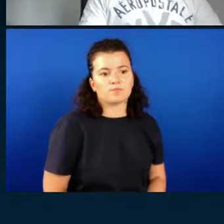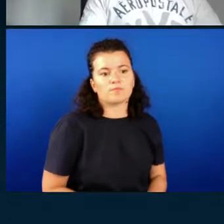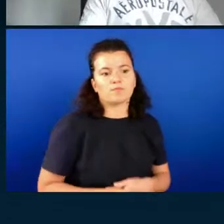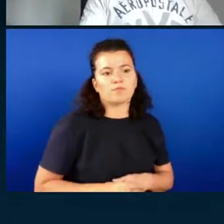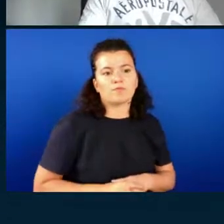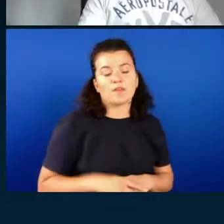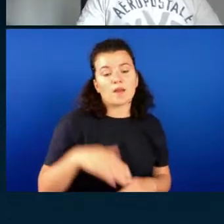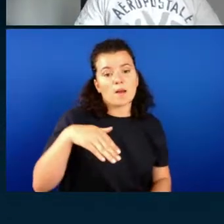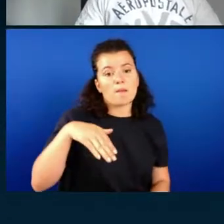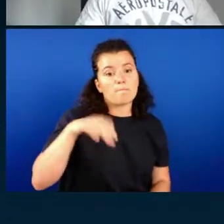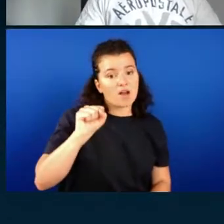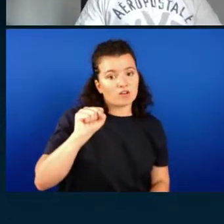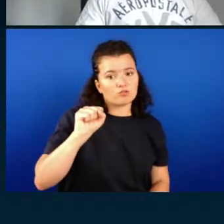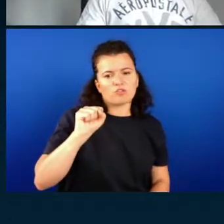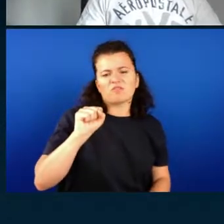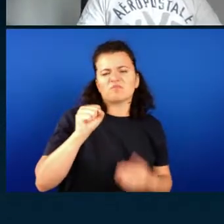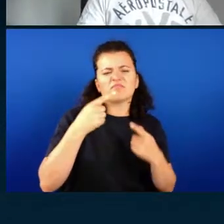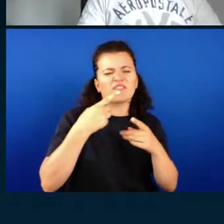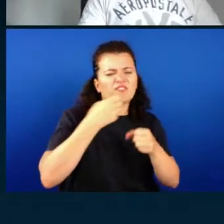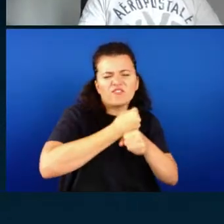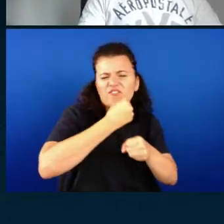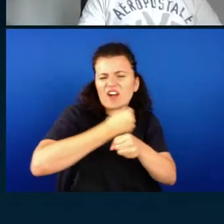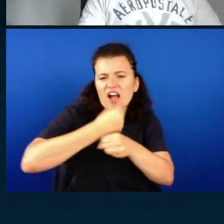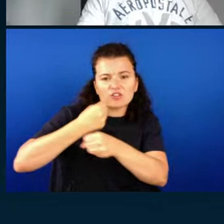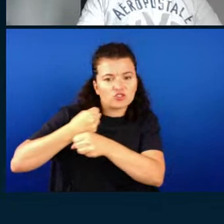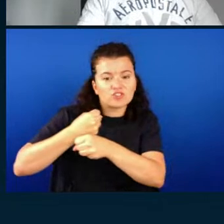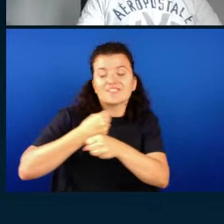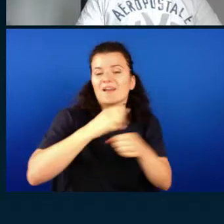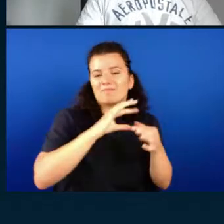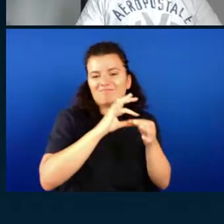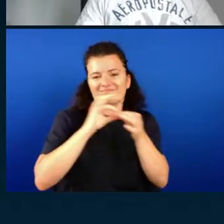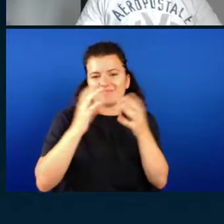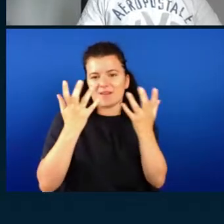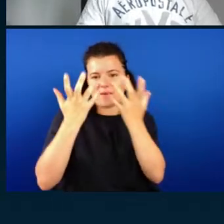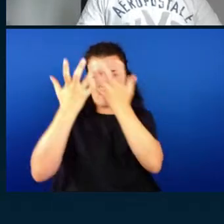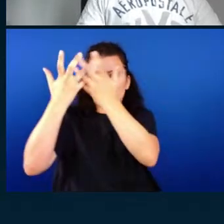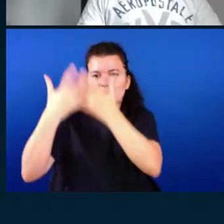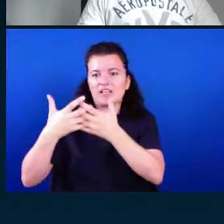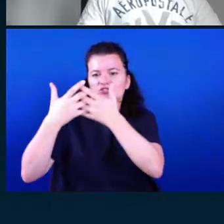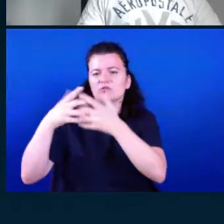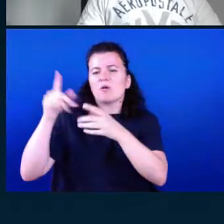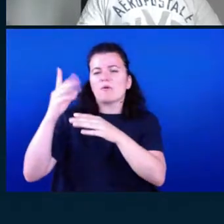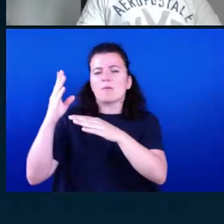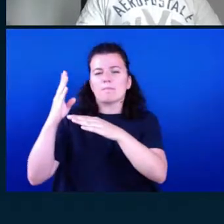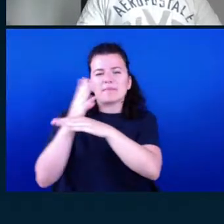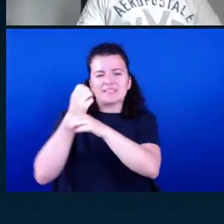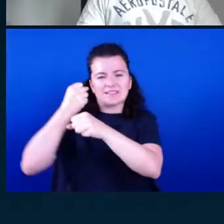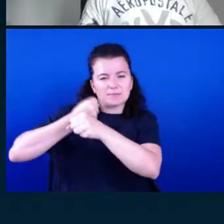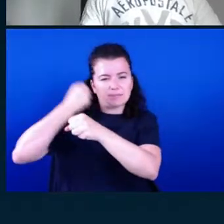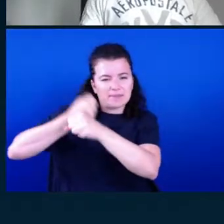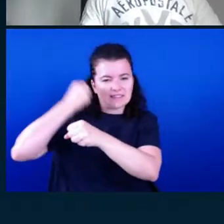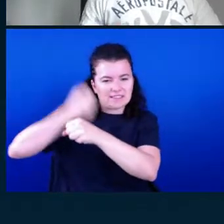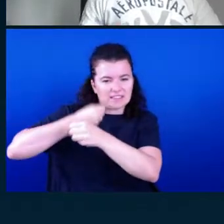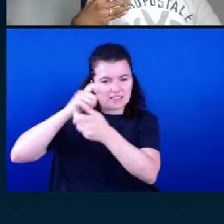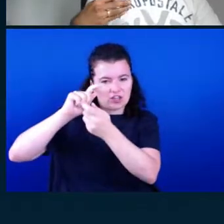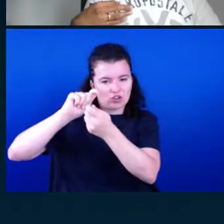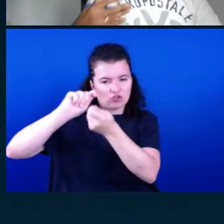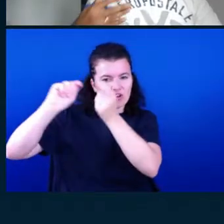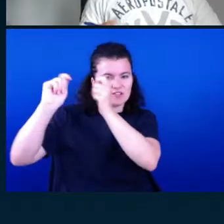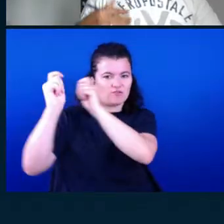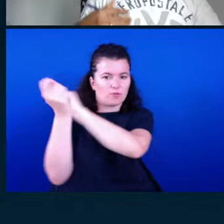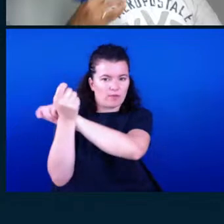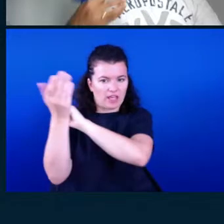meet these business IT organization transformation, and it says, I'm going